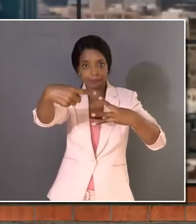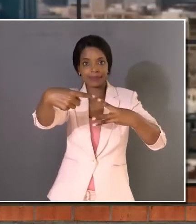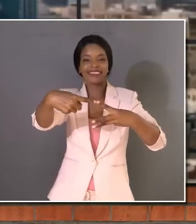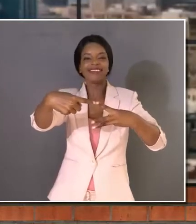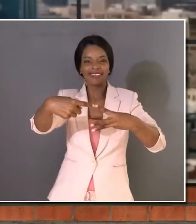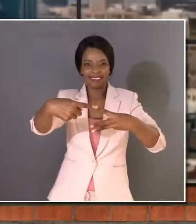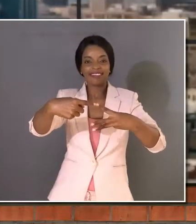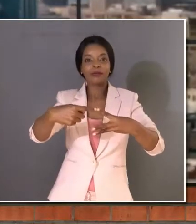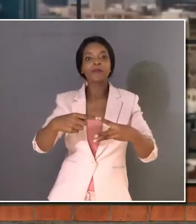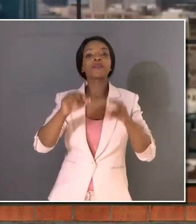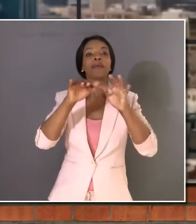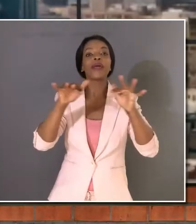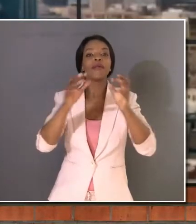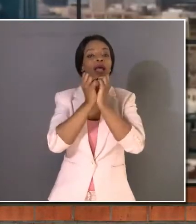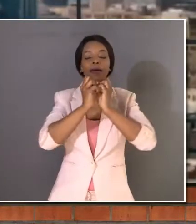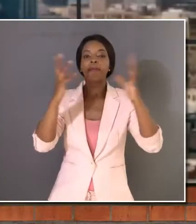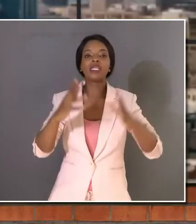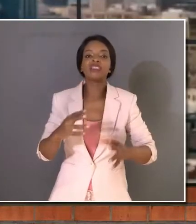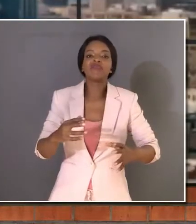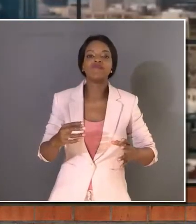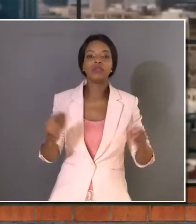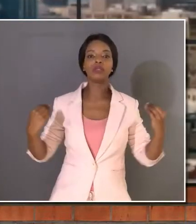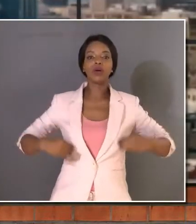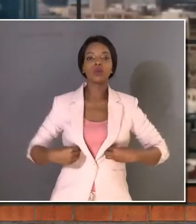seemed like most of you were in your